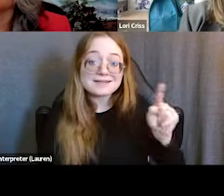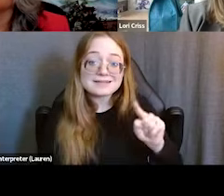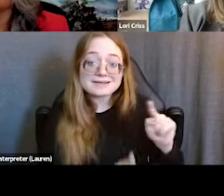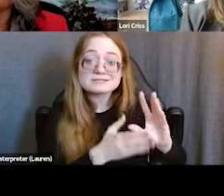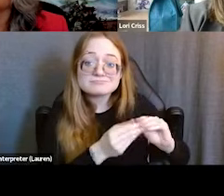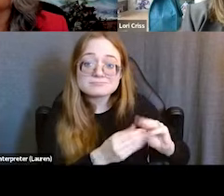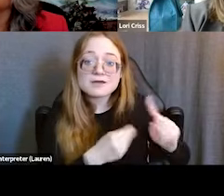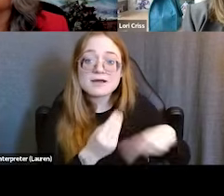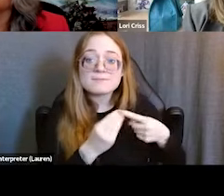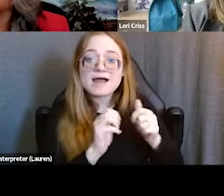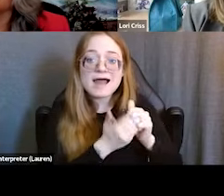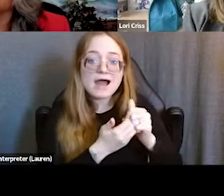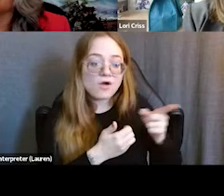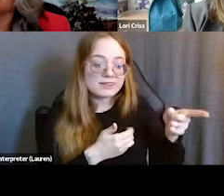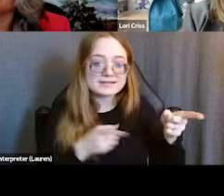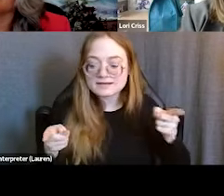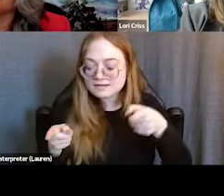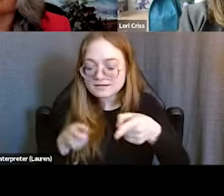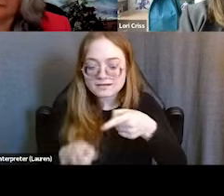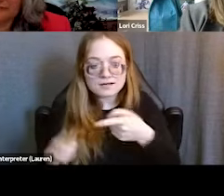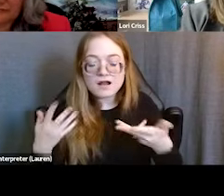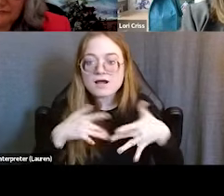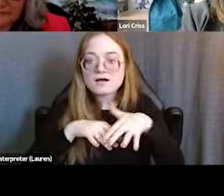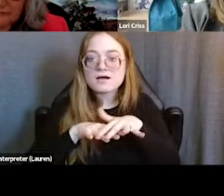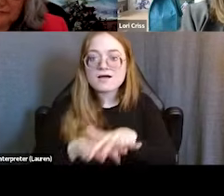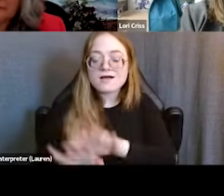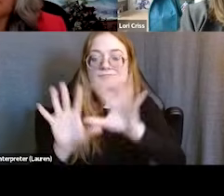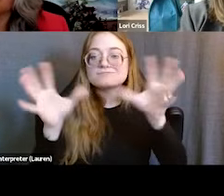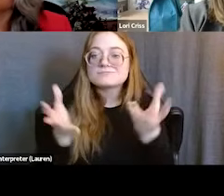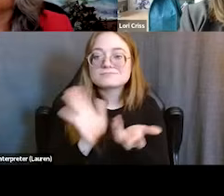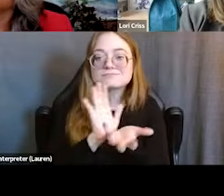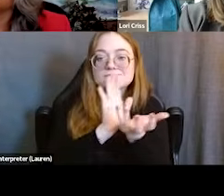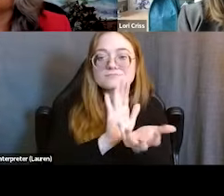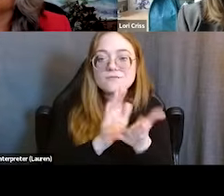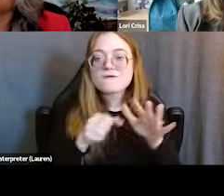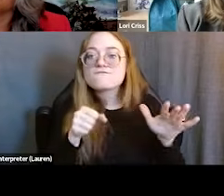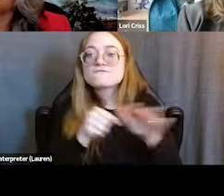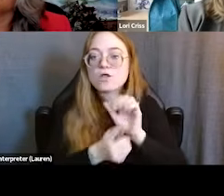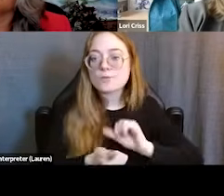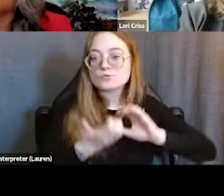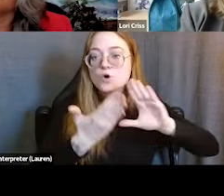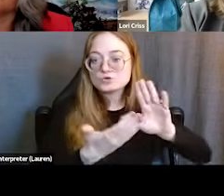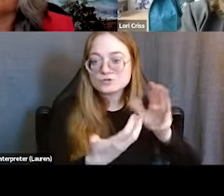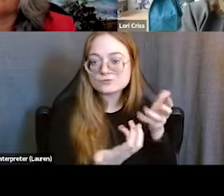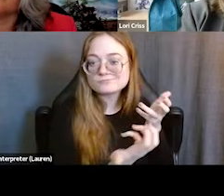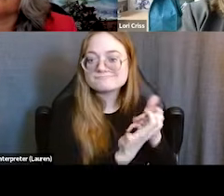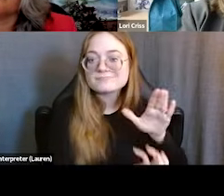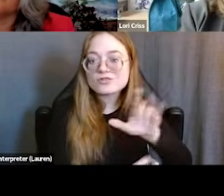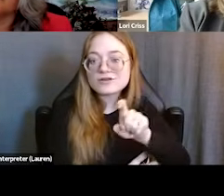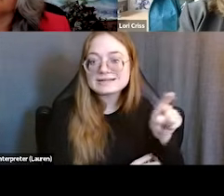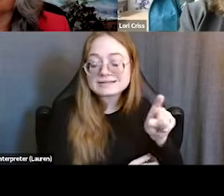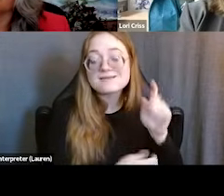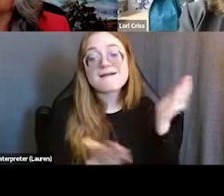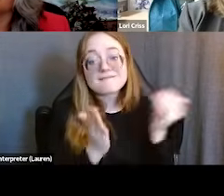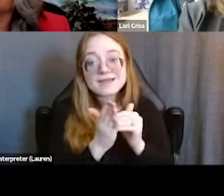get woven together to create a full approach to meeting the needs of children, youth, and families in a community-based